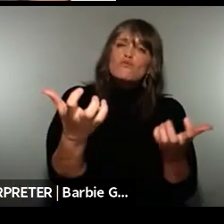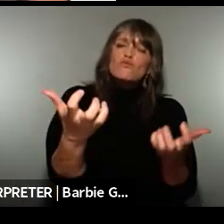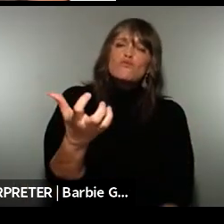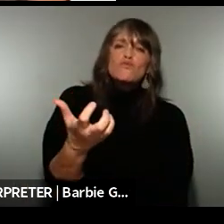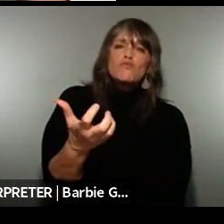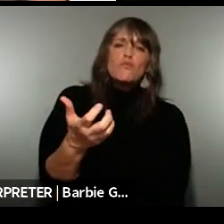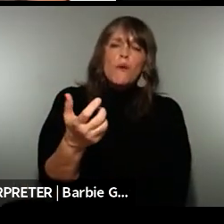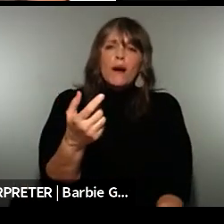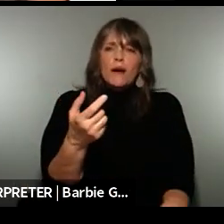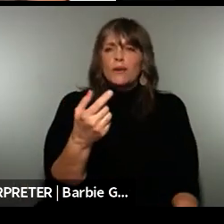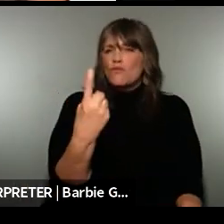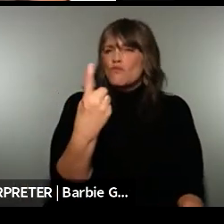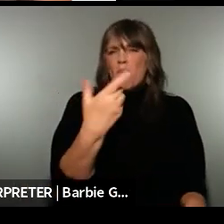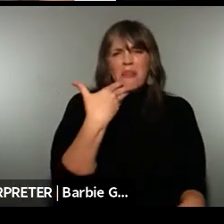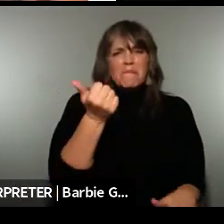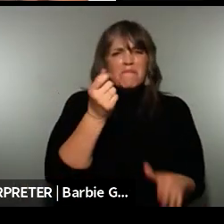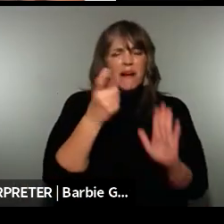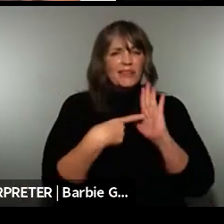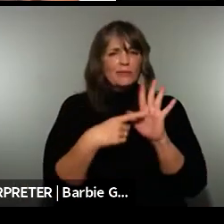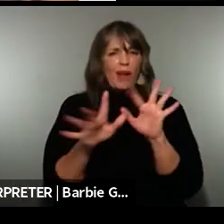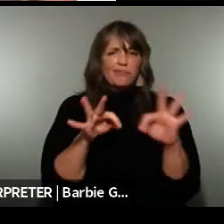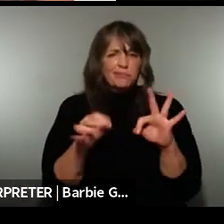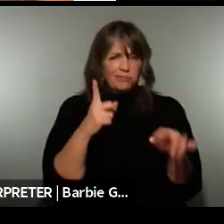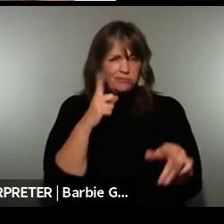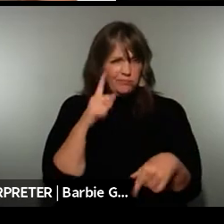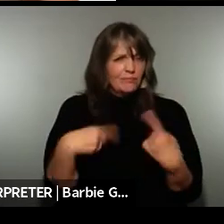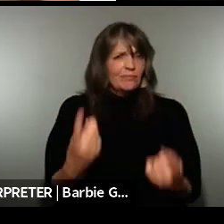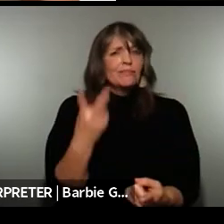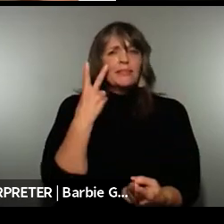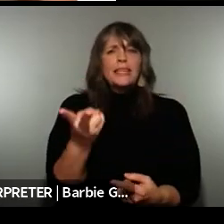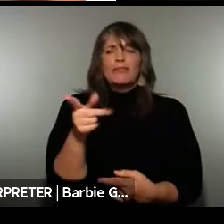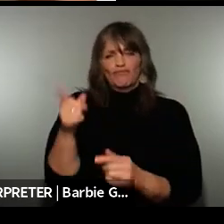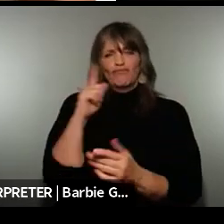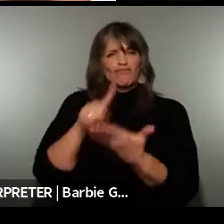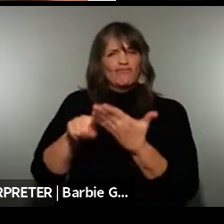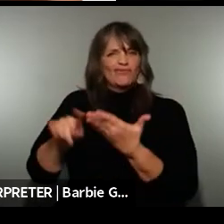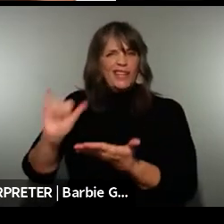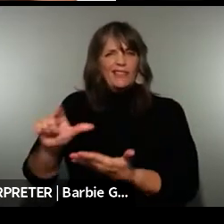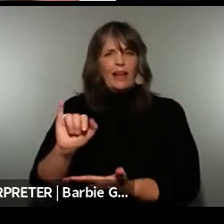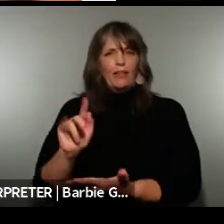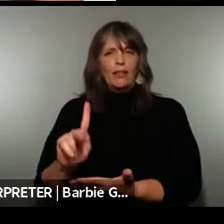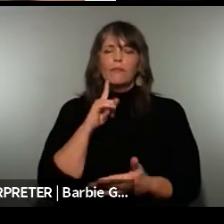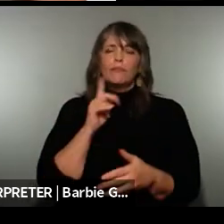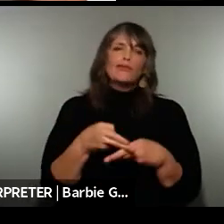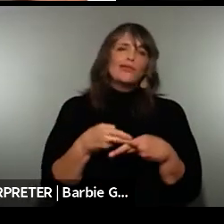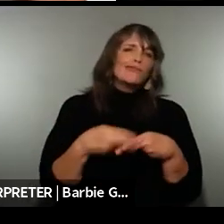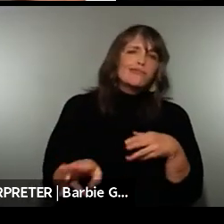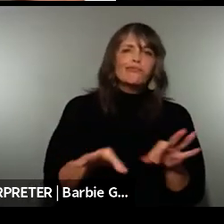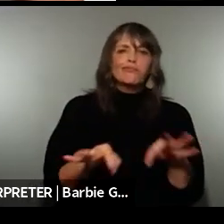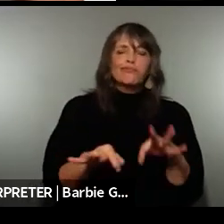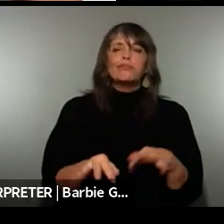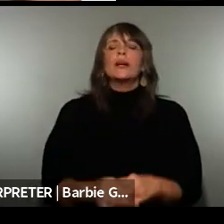best examples that I've seen or the best explanations that I've seen, check out that link. But the nutshell version is that